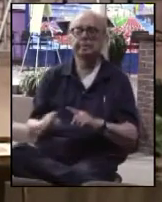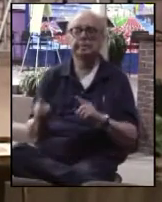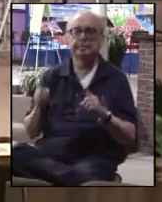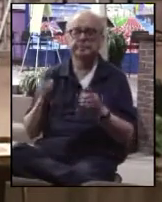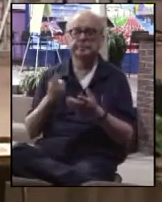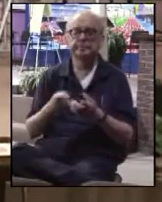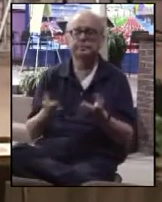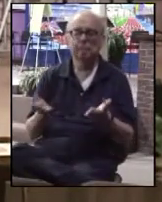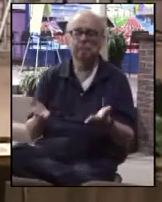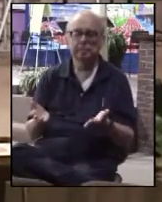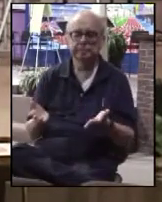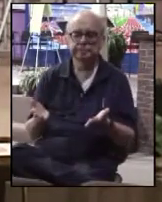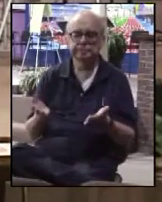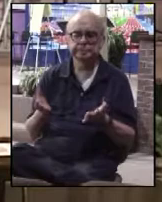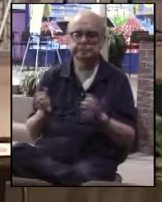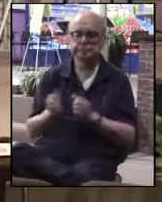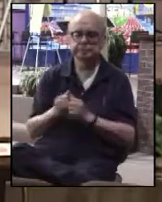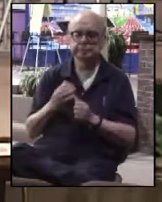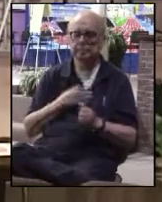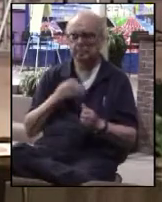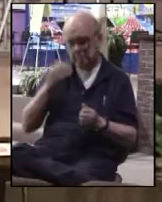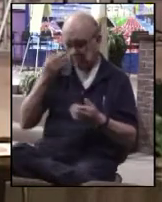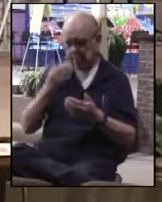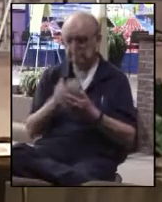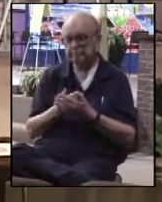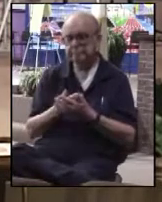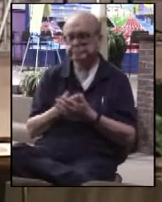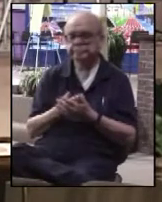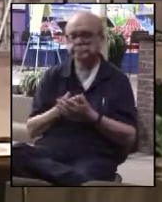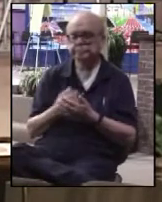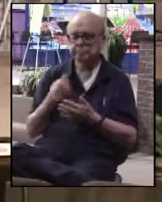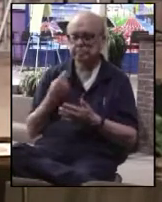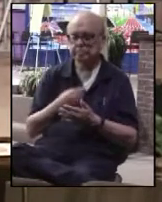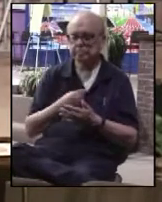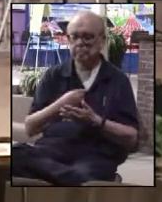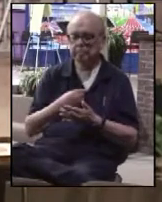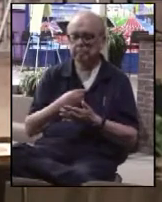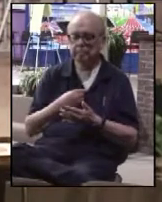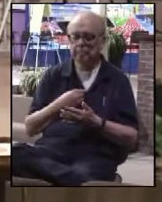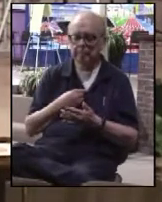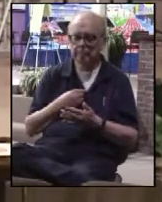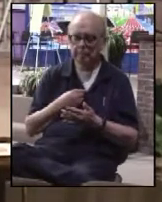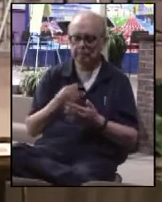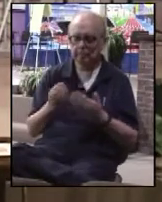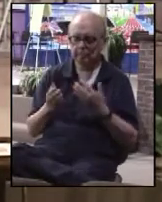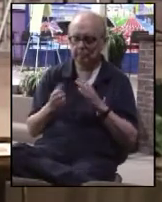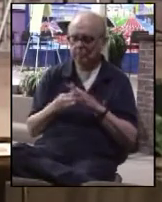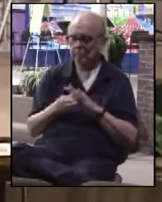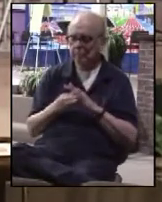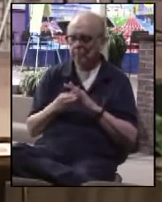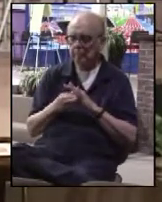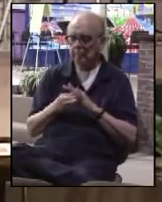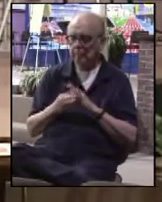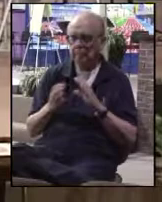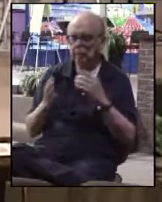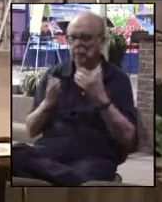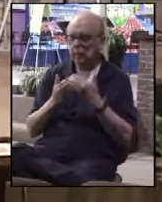what's happened with my son we are intricately in a relationship